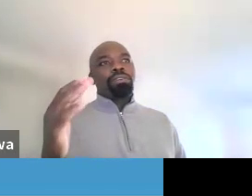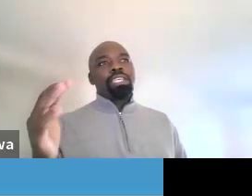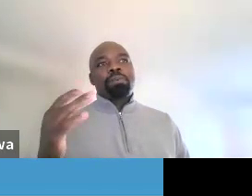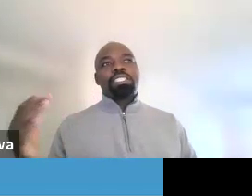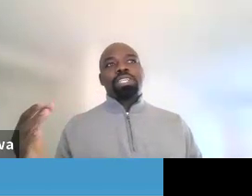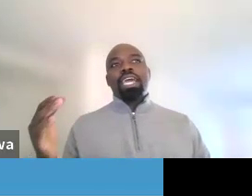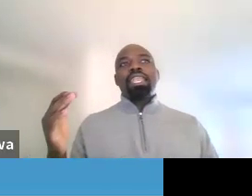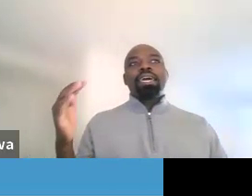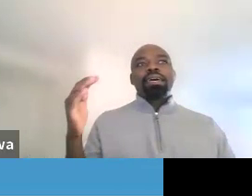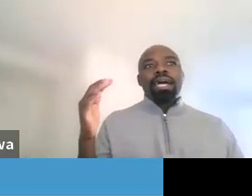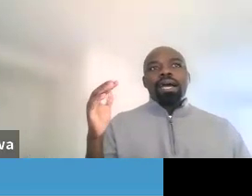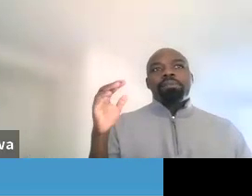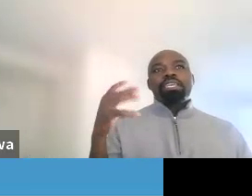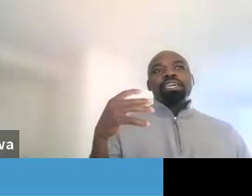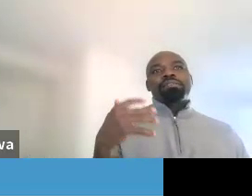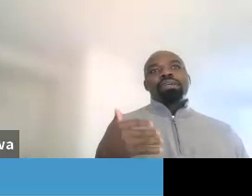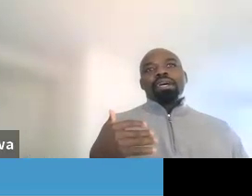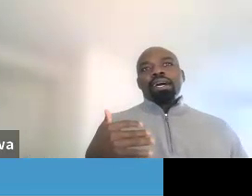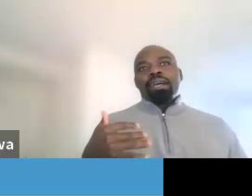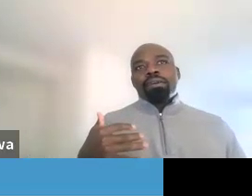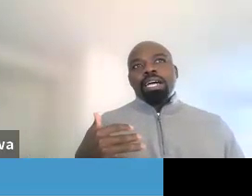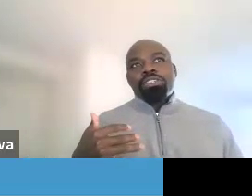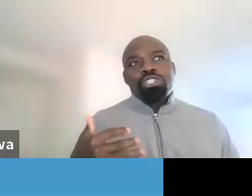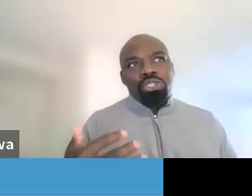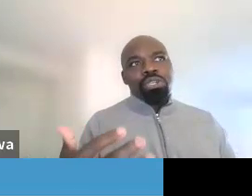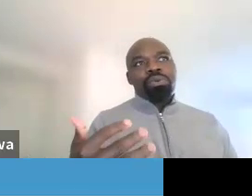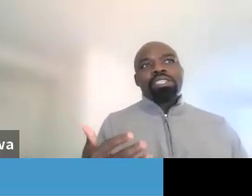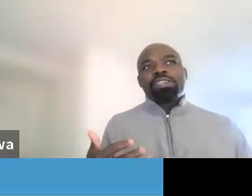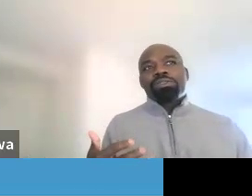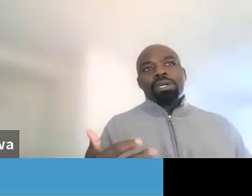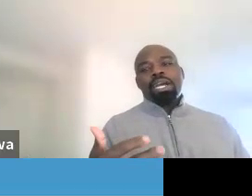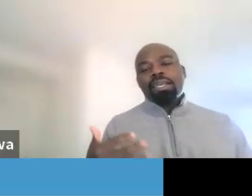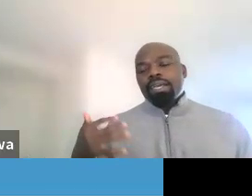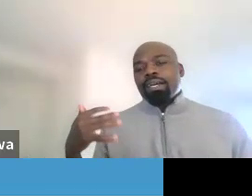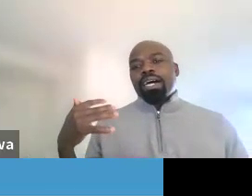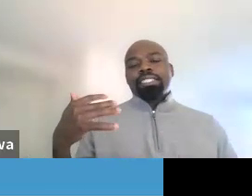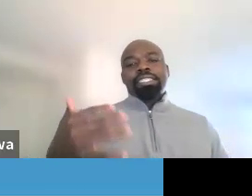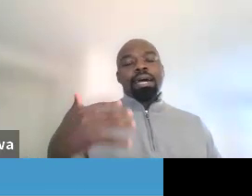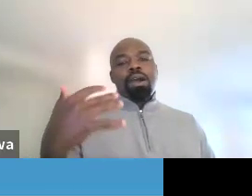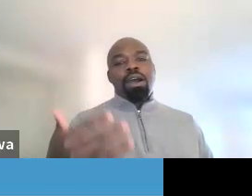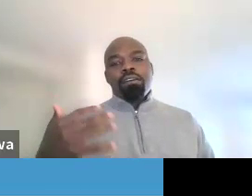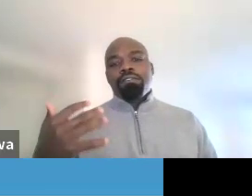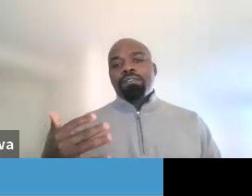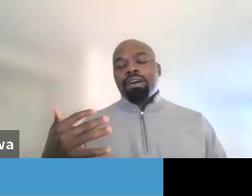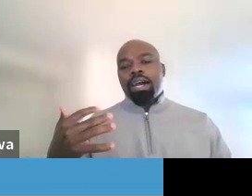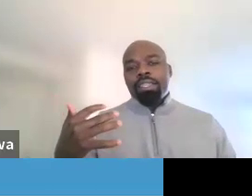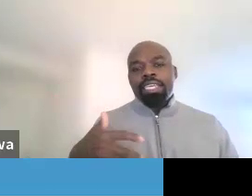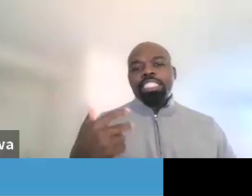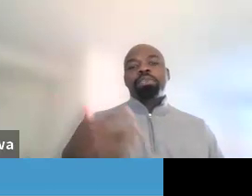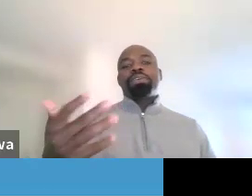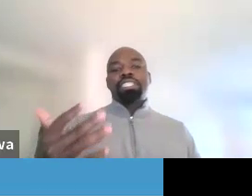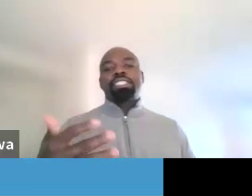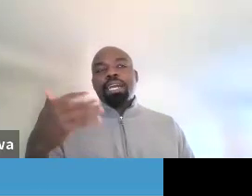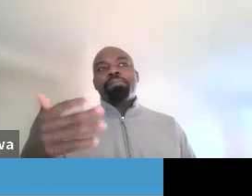it personal as you can, meaning as you're doing your research, look at some of